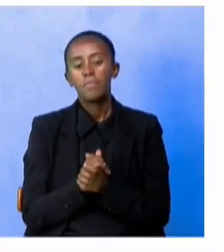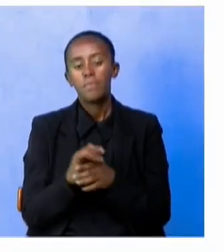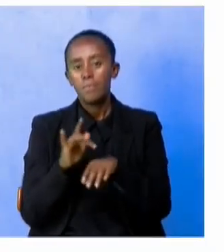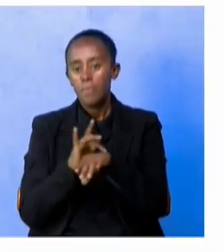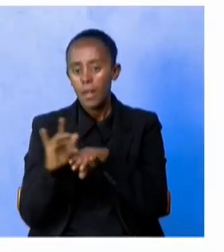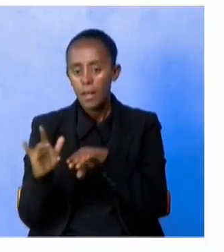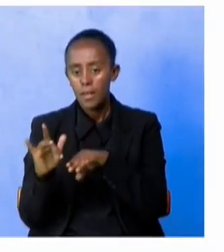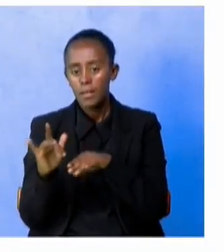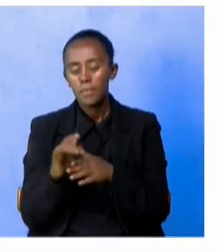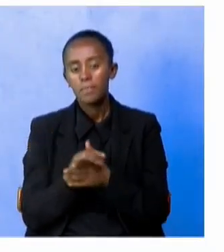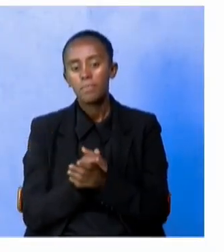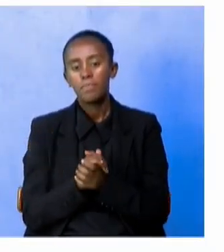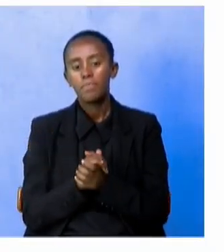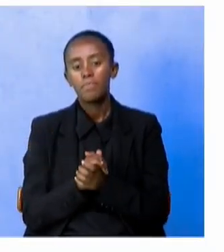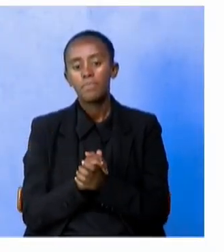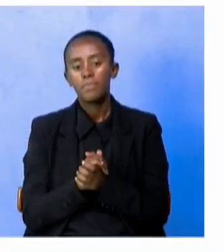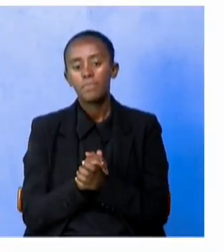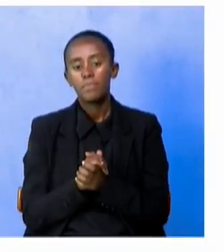live